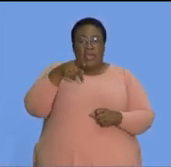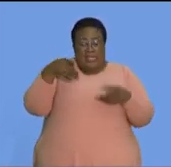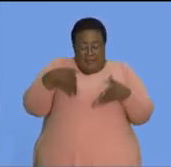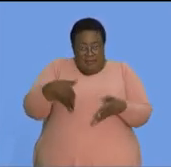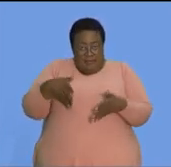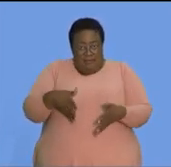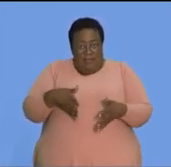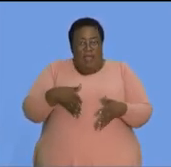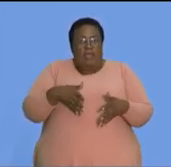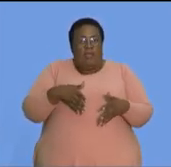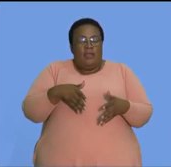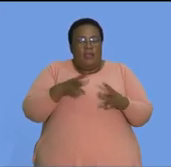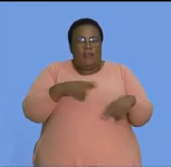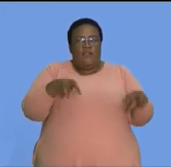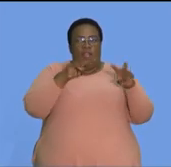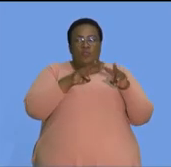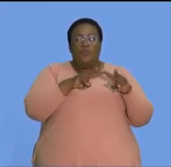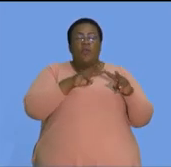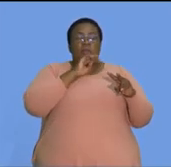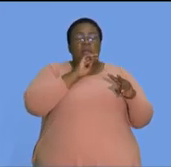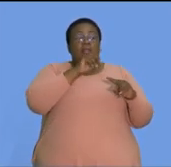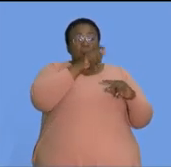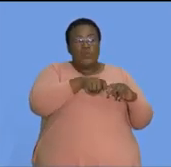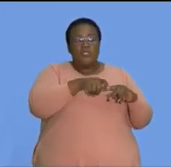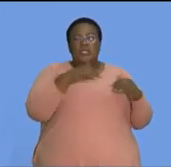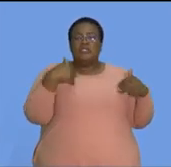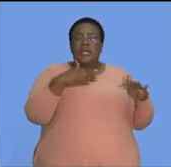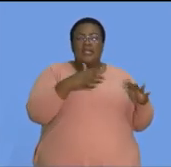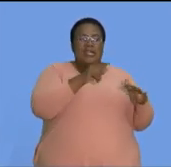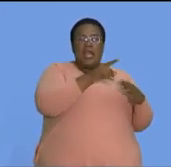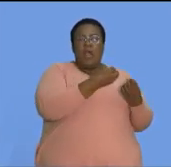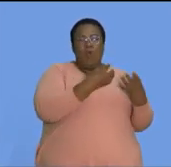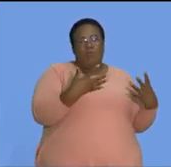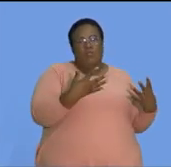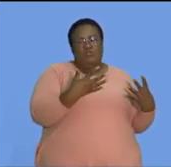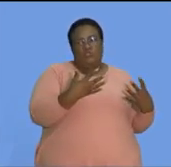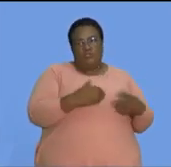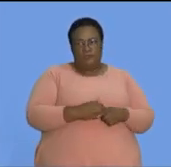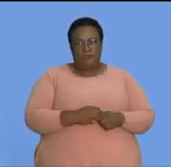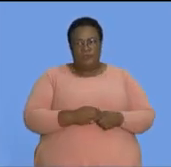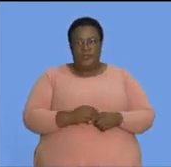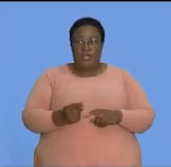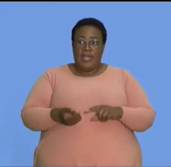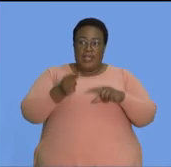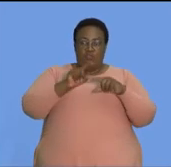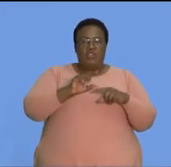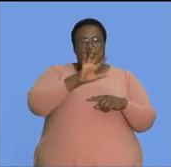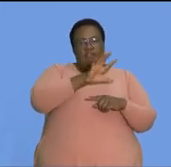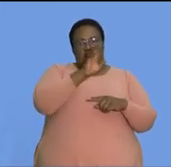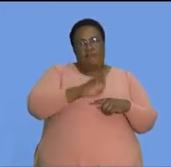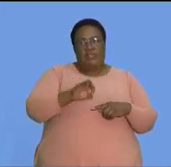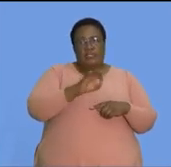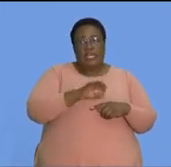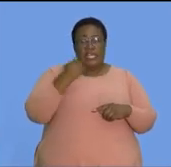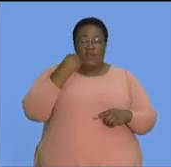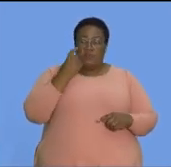the person started with 5 years ago. The interest is the 5%. Now, already, if